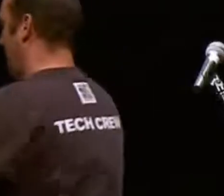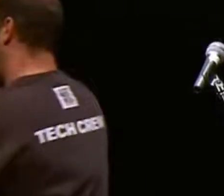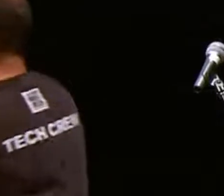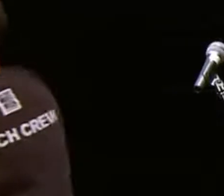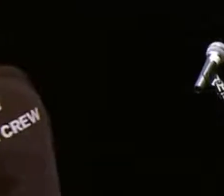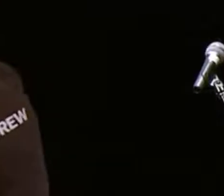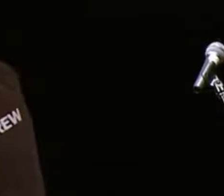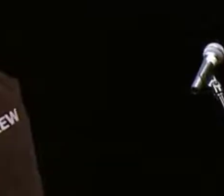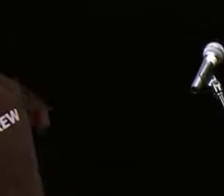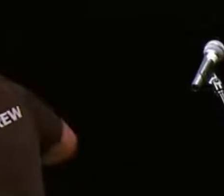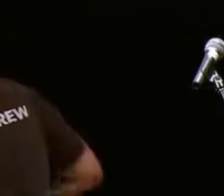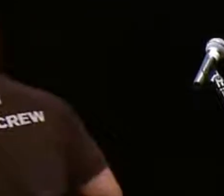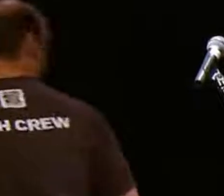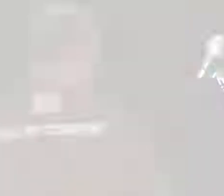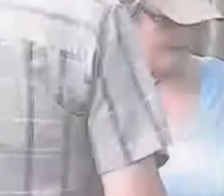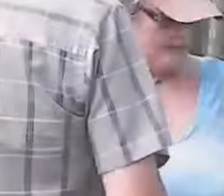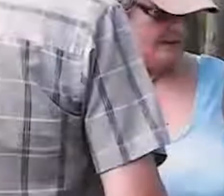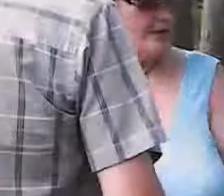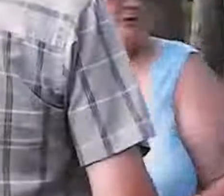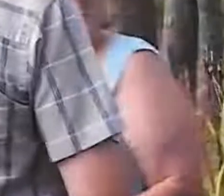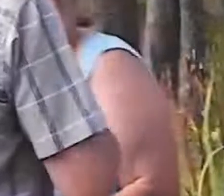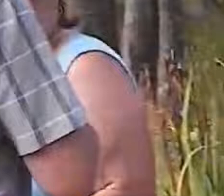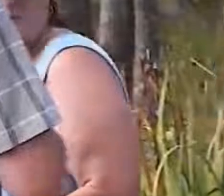guys feeling? Feeling good?